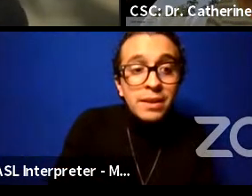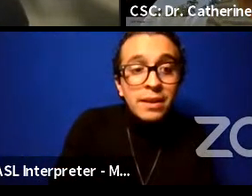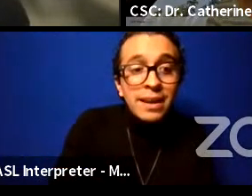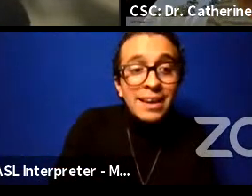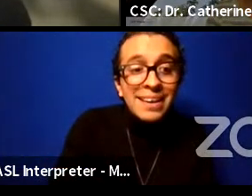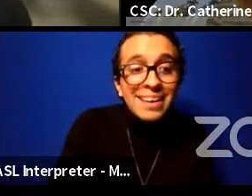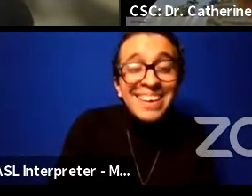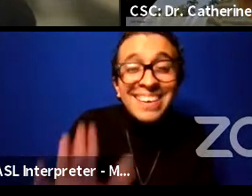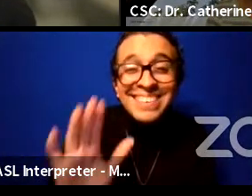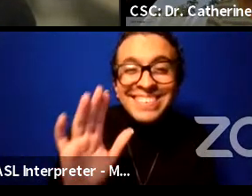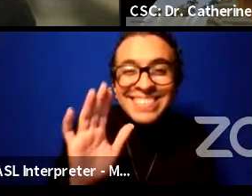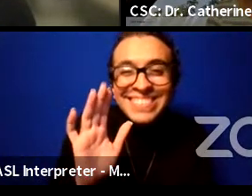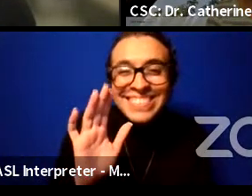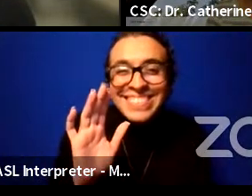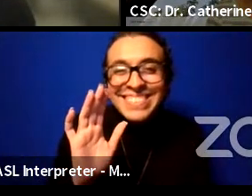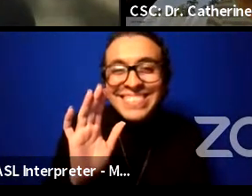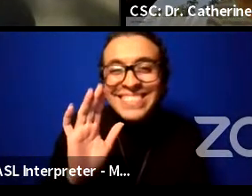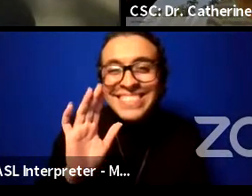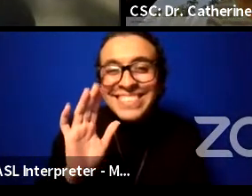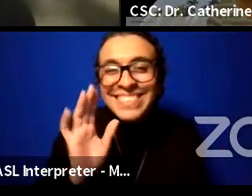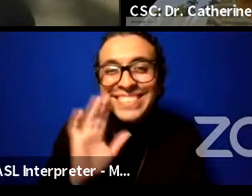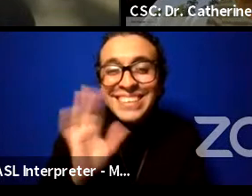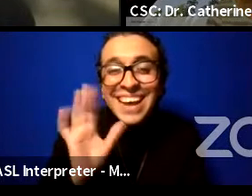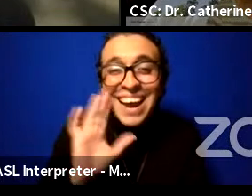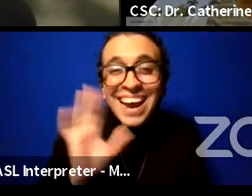And if you're speaking, we cannot hear you, Douglas.